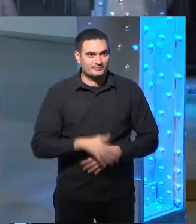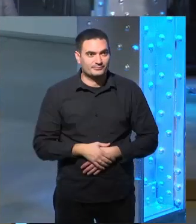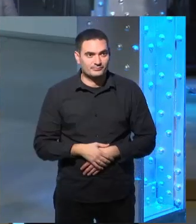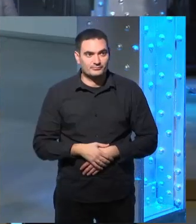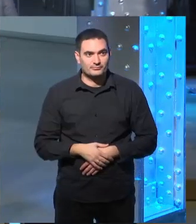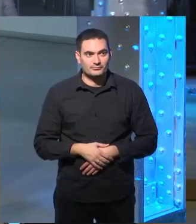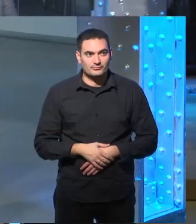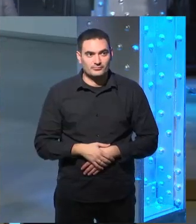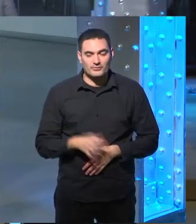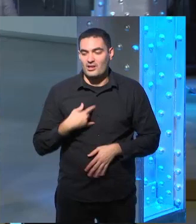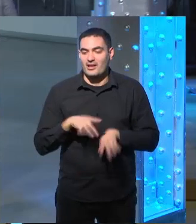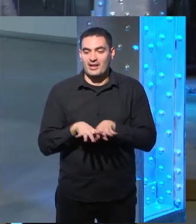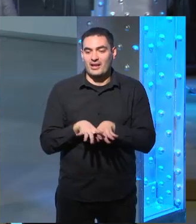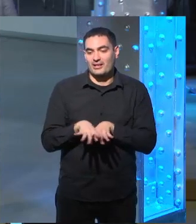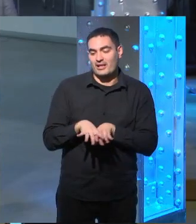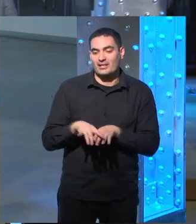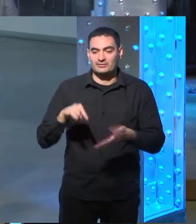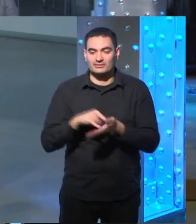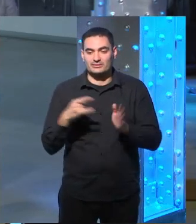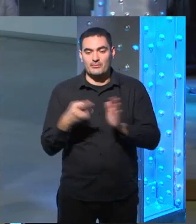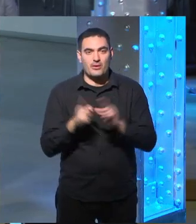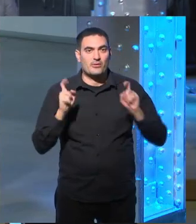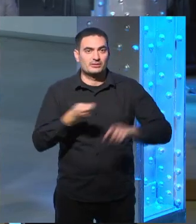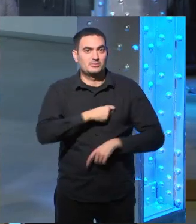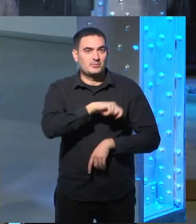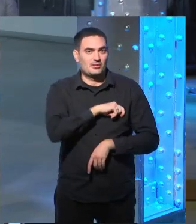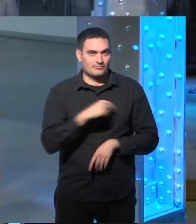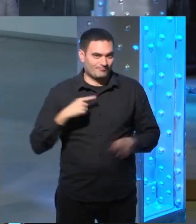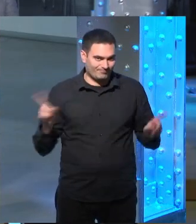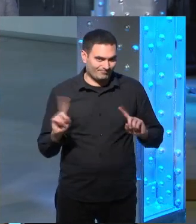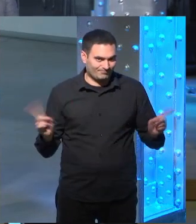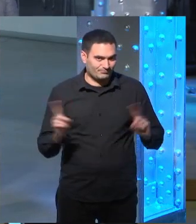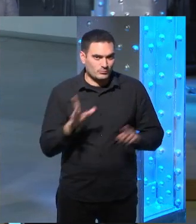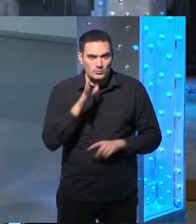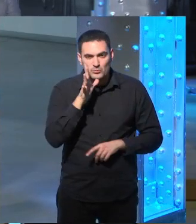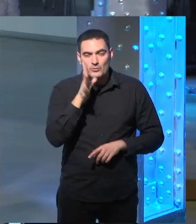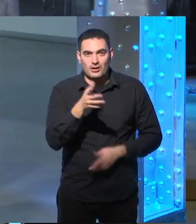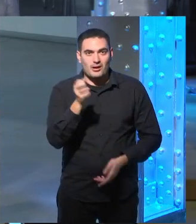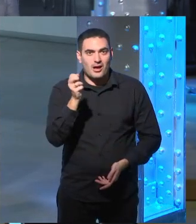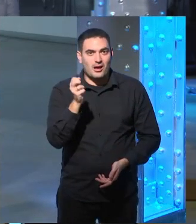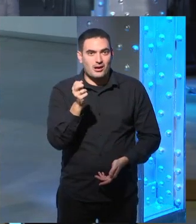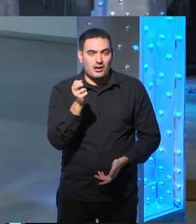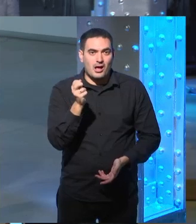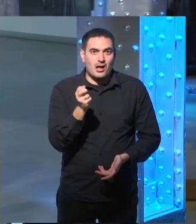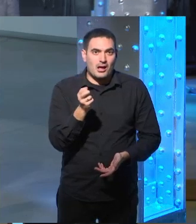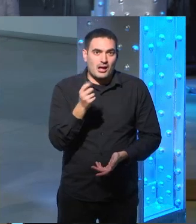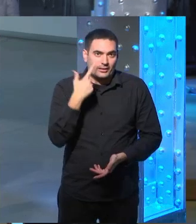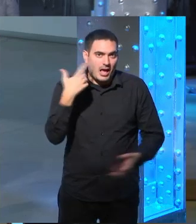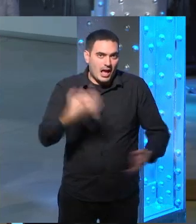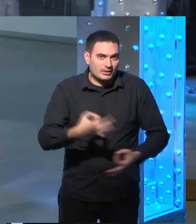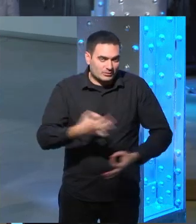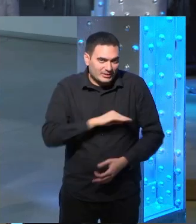Let's see. I am American. I'm not going to criticize the Spanish education system because it will be